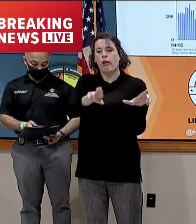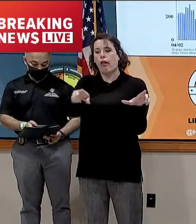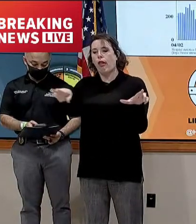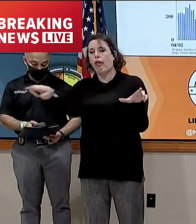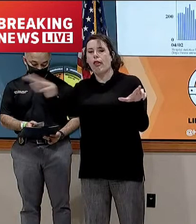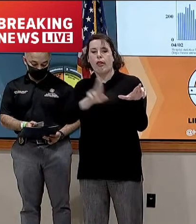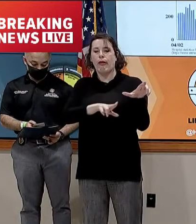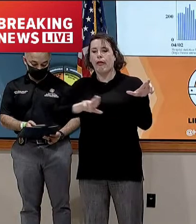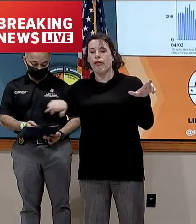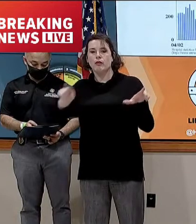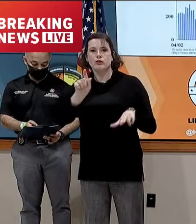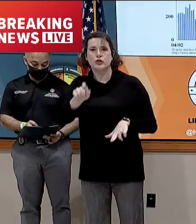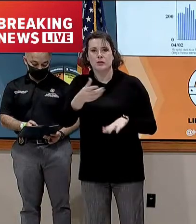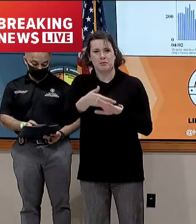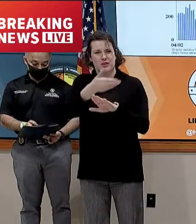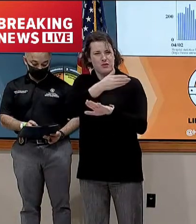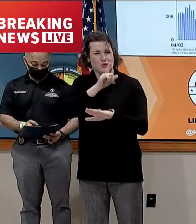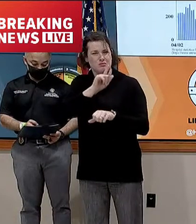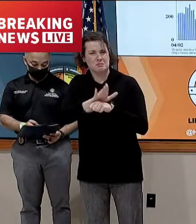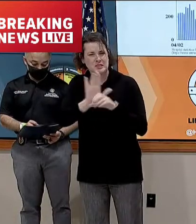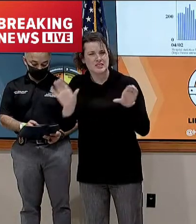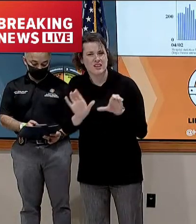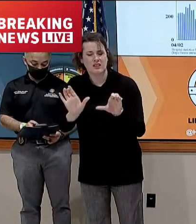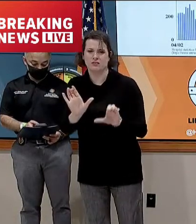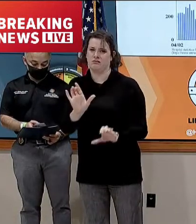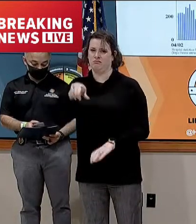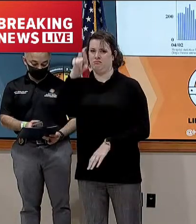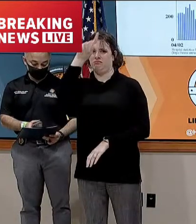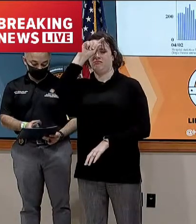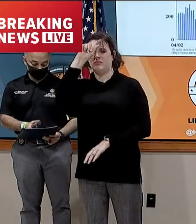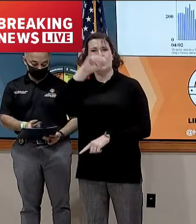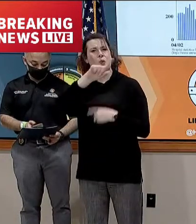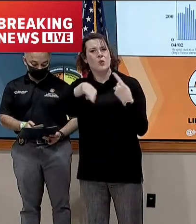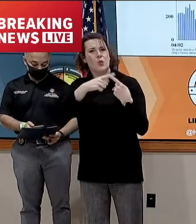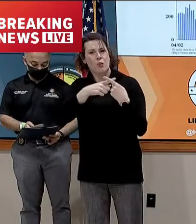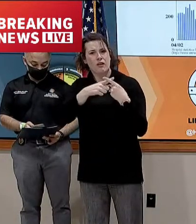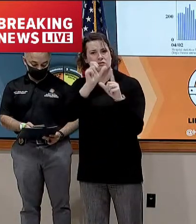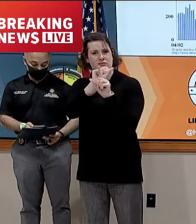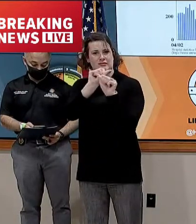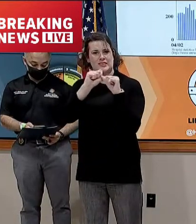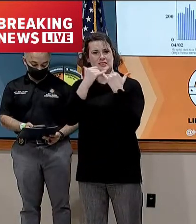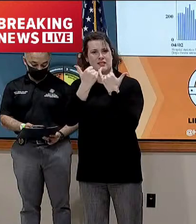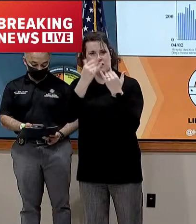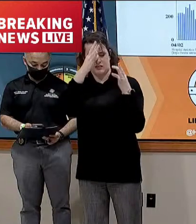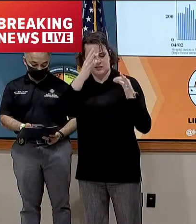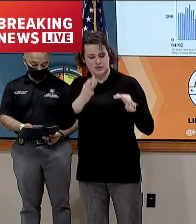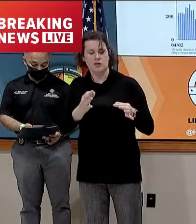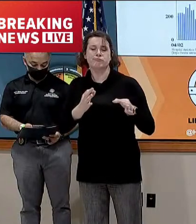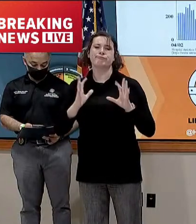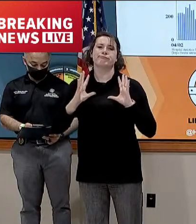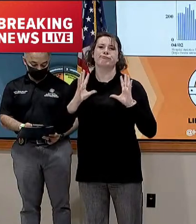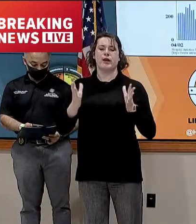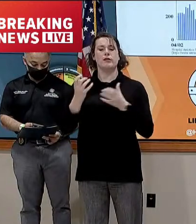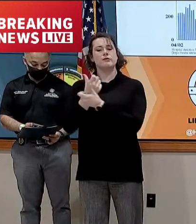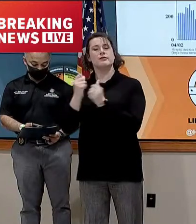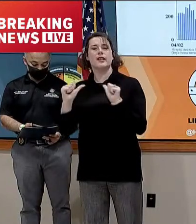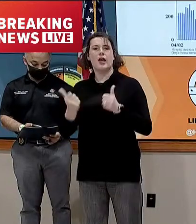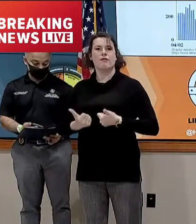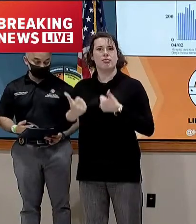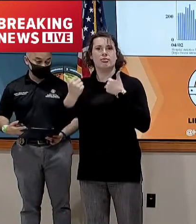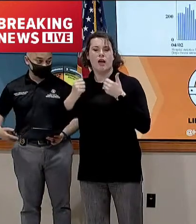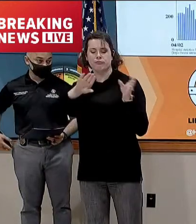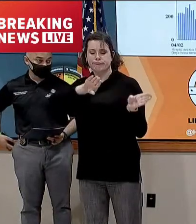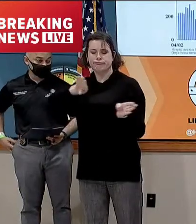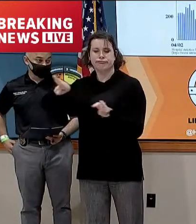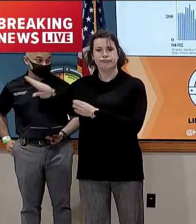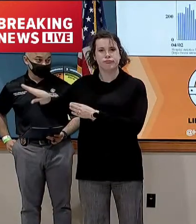we take any meaningful action? Since when did we decide as a society that instead of saving a life and